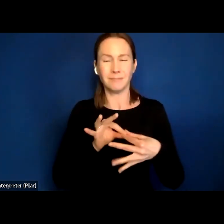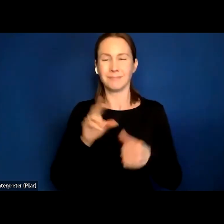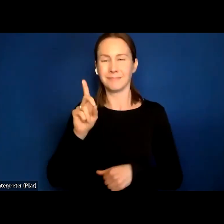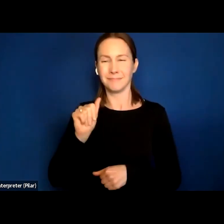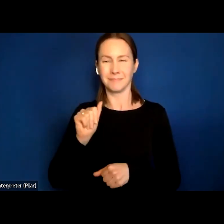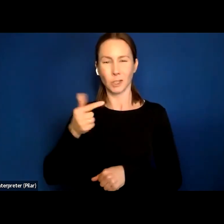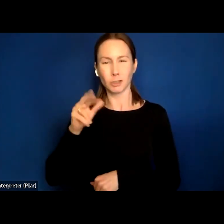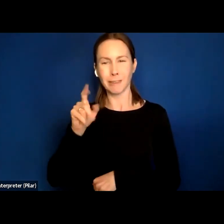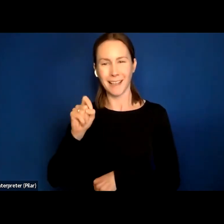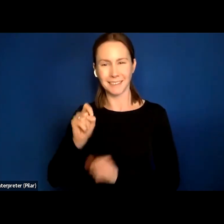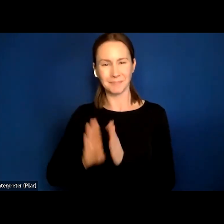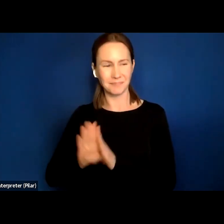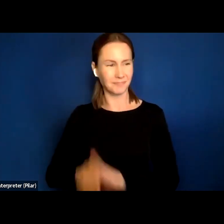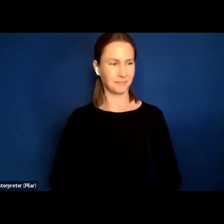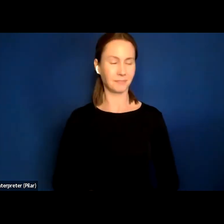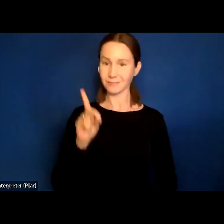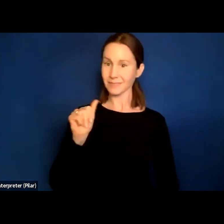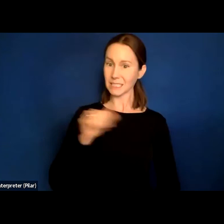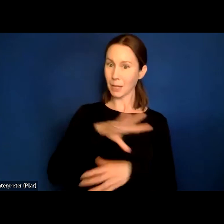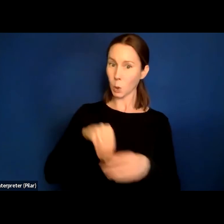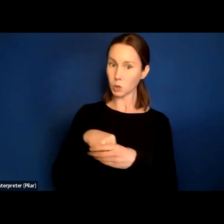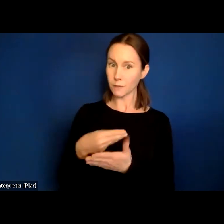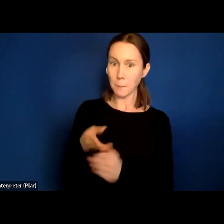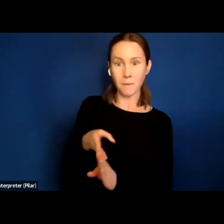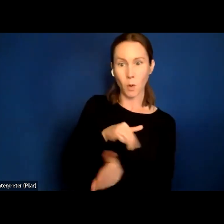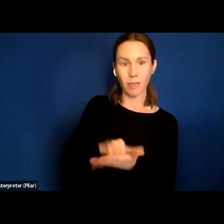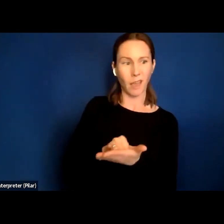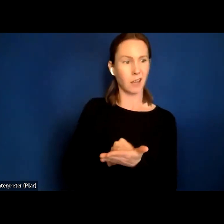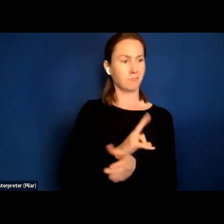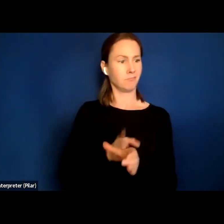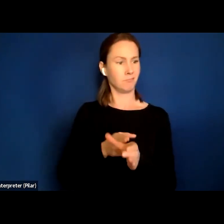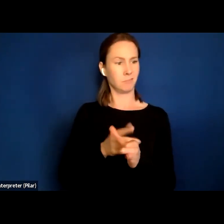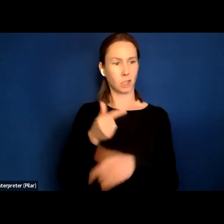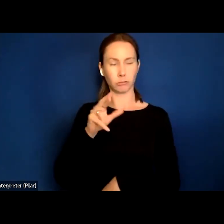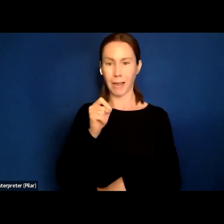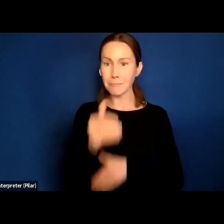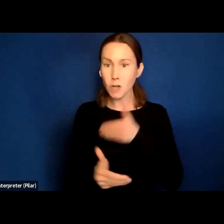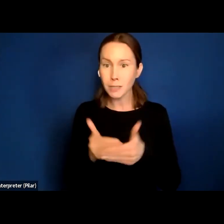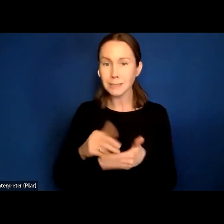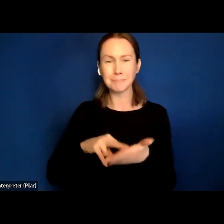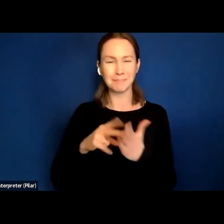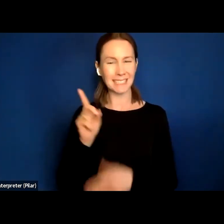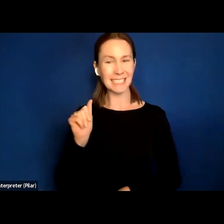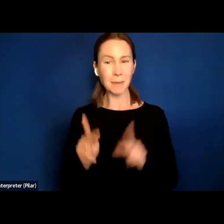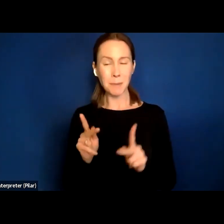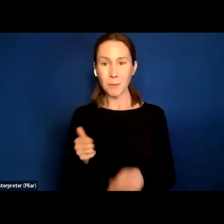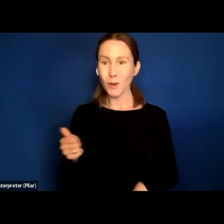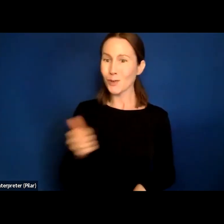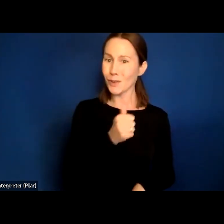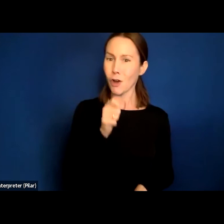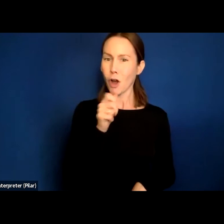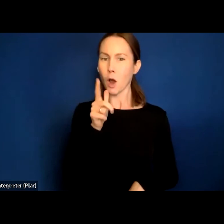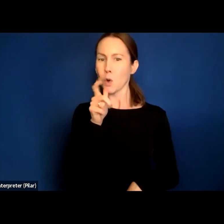And for the Disability Inclusion Fund, a participatory grant making process means that disabled people, as the reviewers